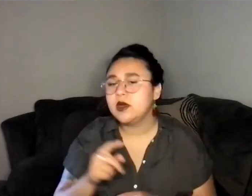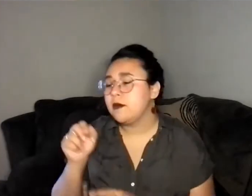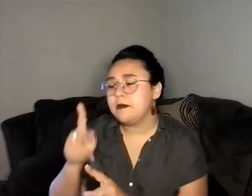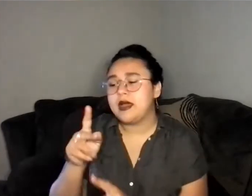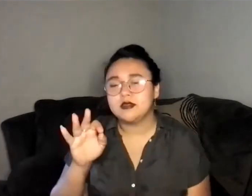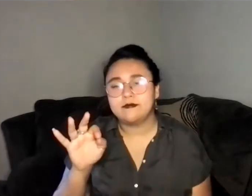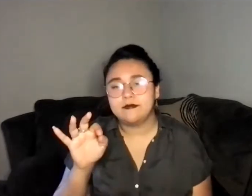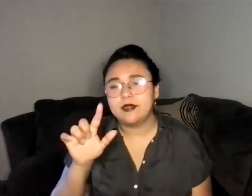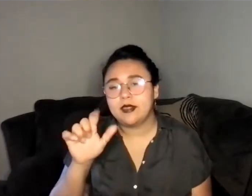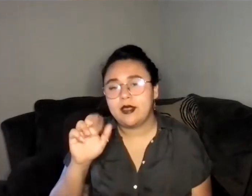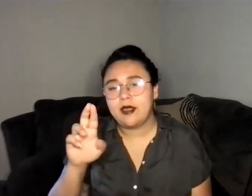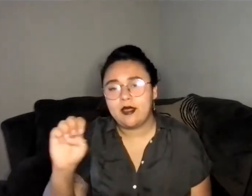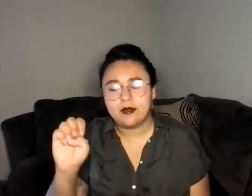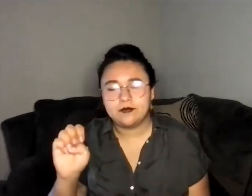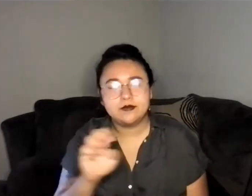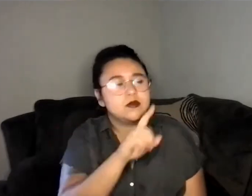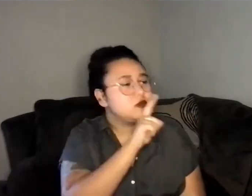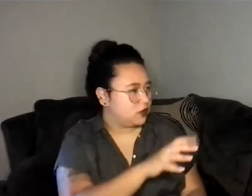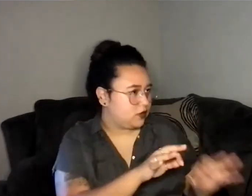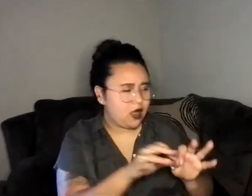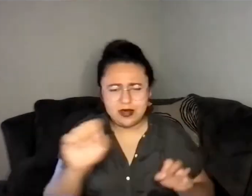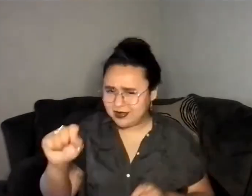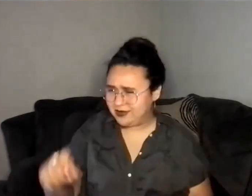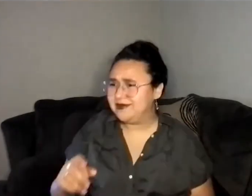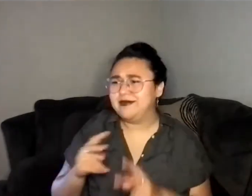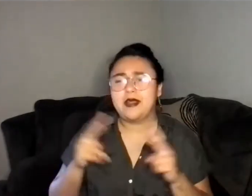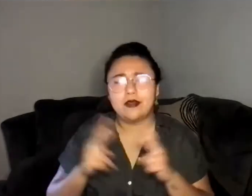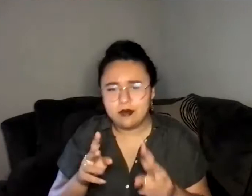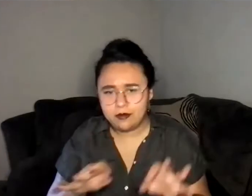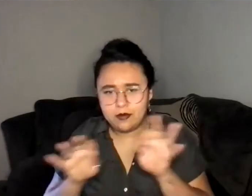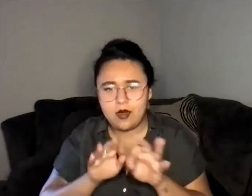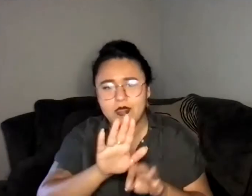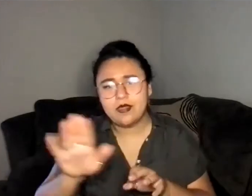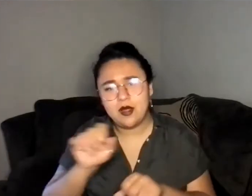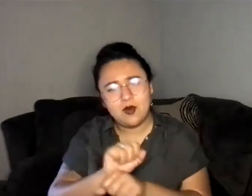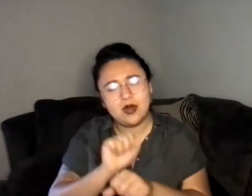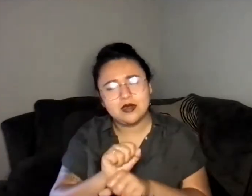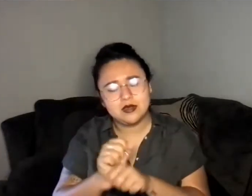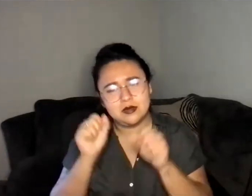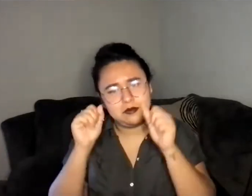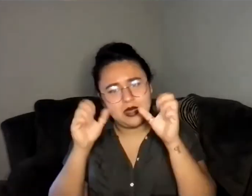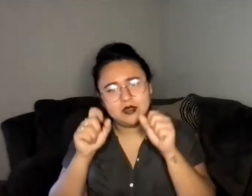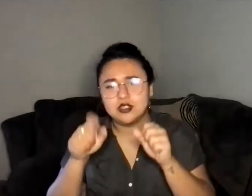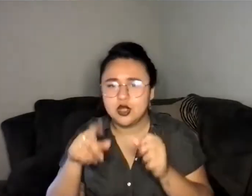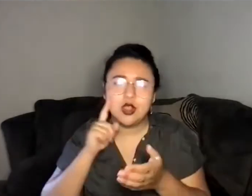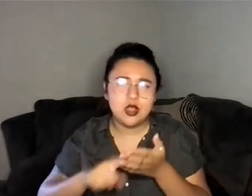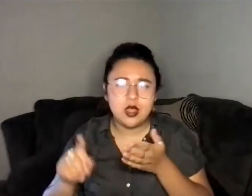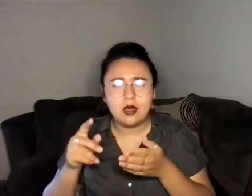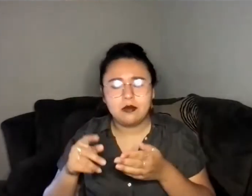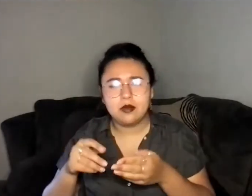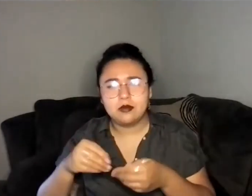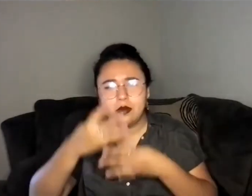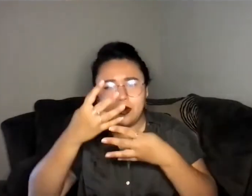Yeah, it's super important, and their work is incredible. And you all should look them up and see their principles